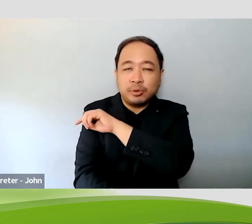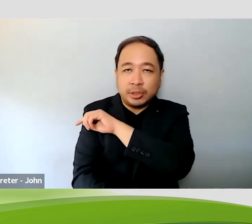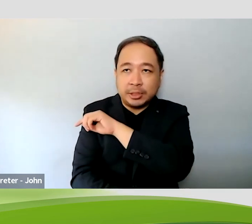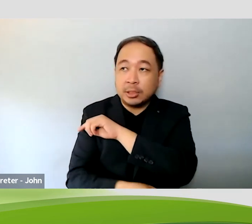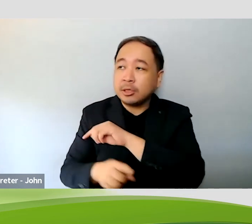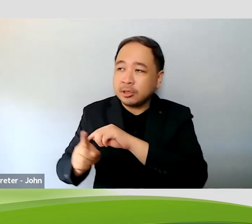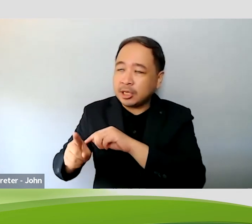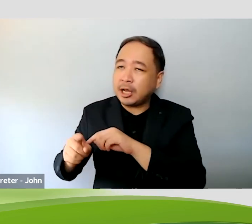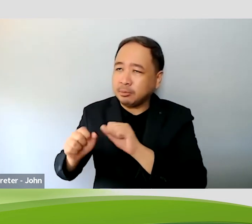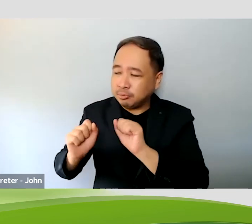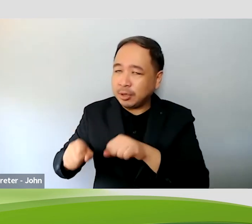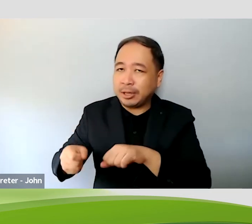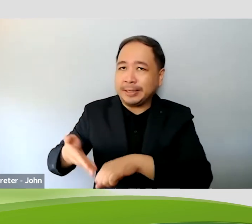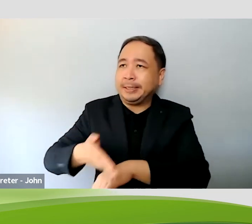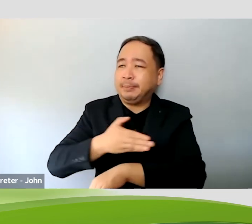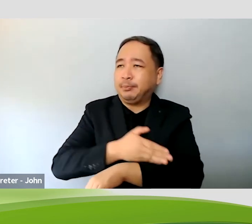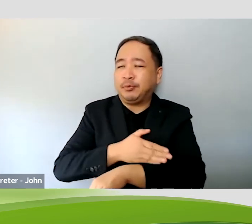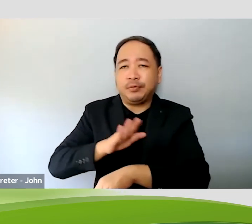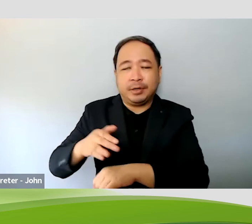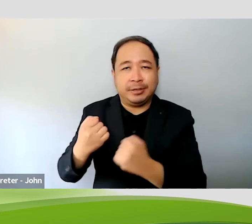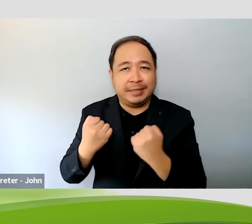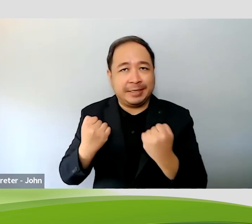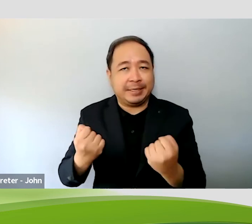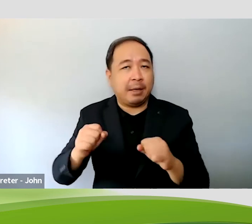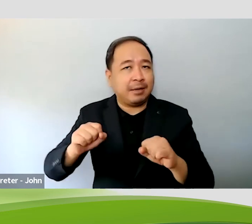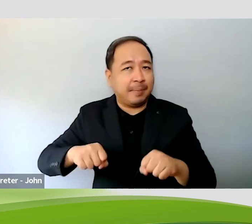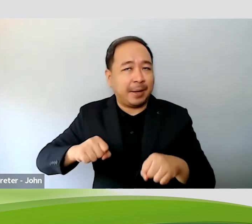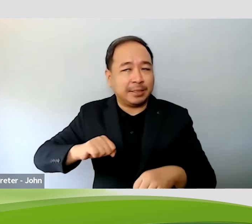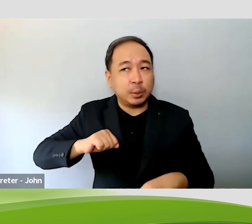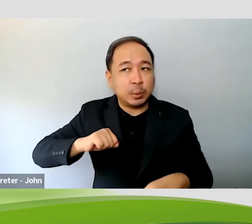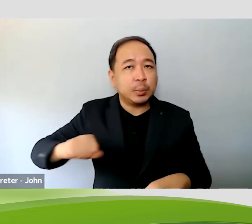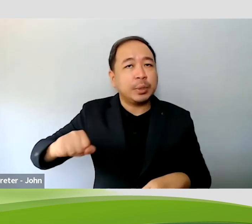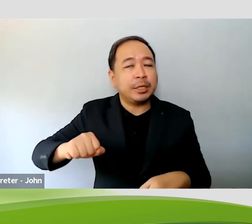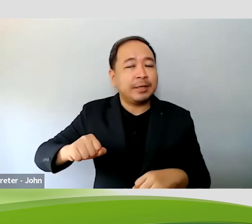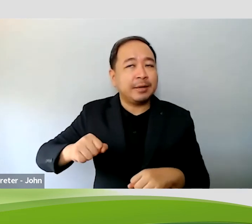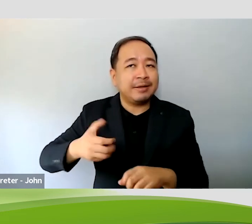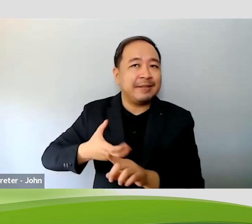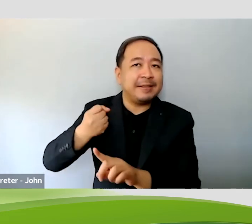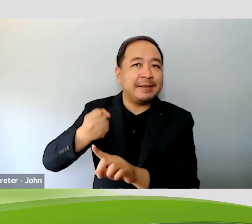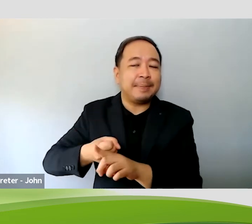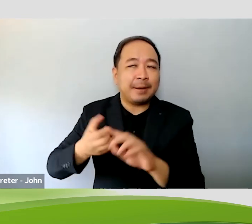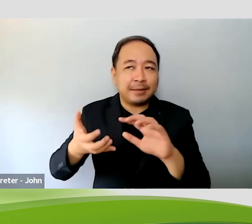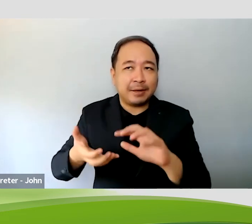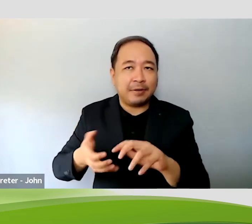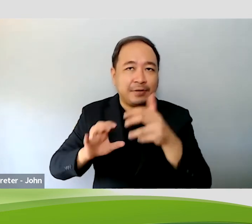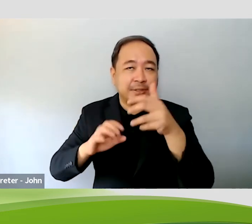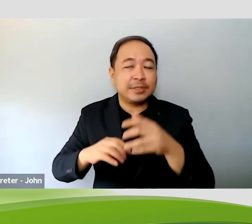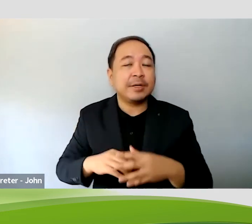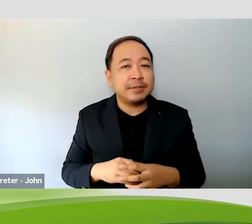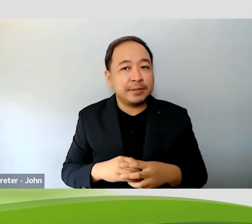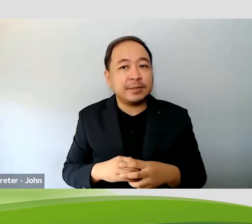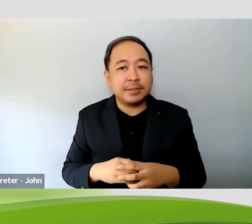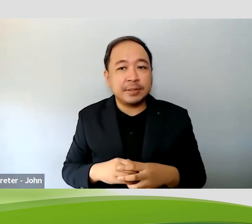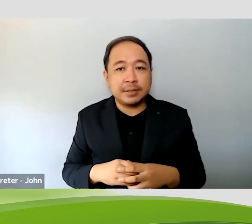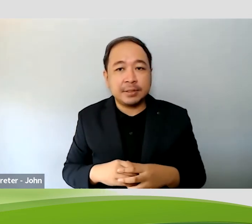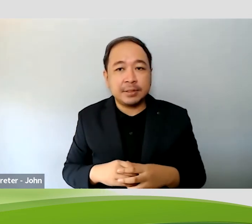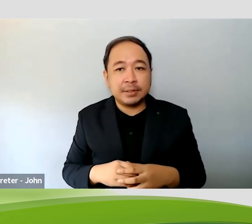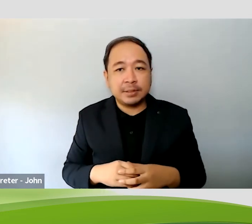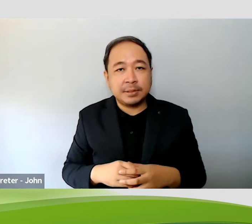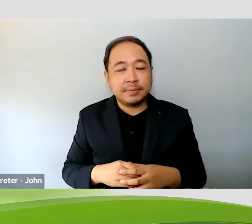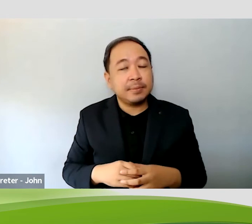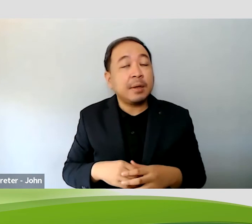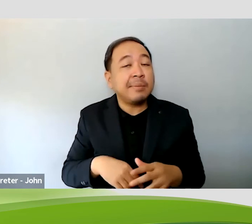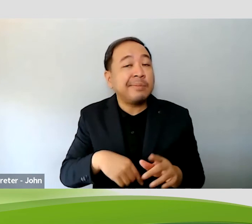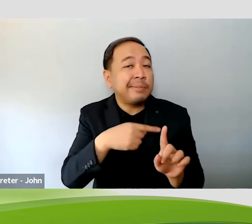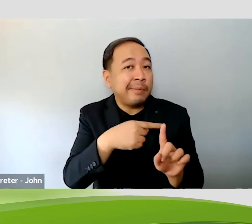and resilience against climate-related disasters. And I will also put my written